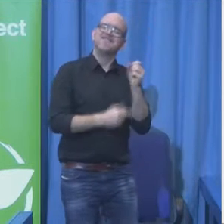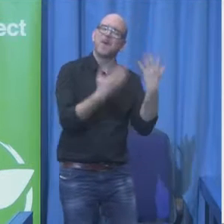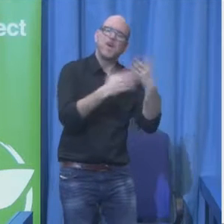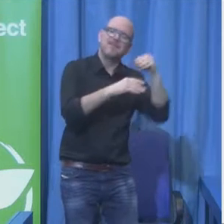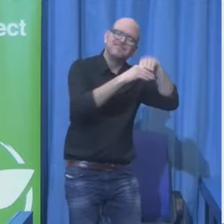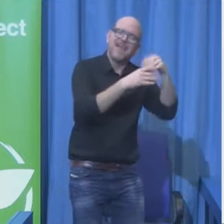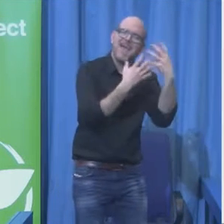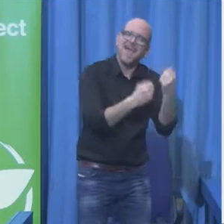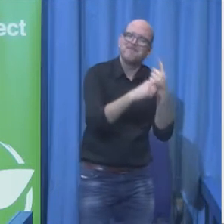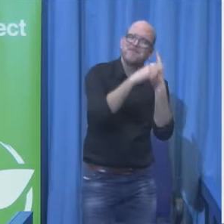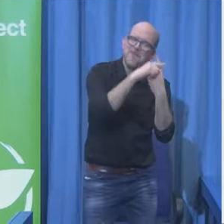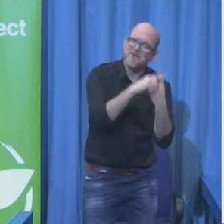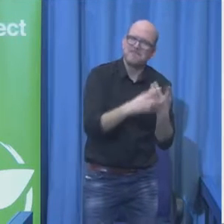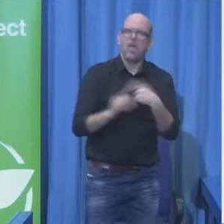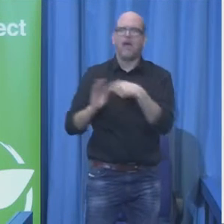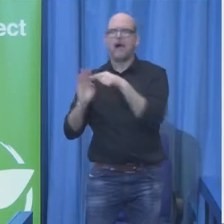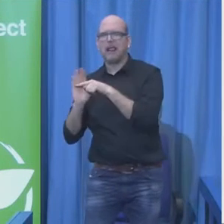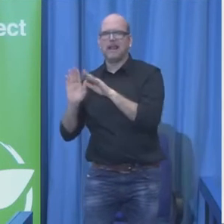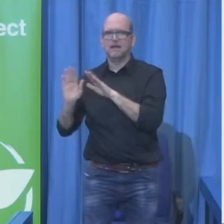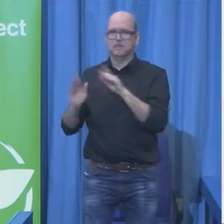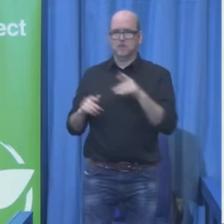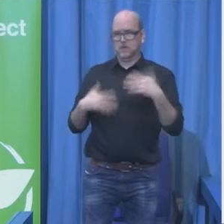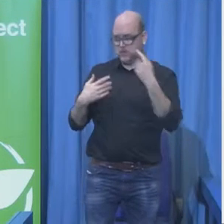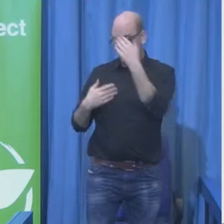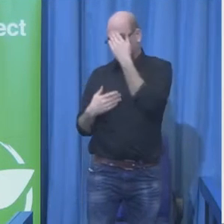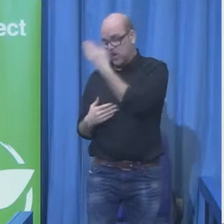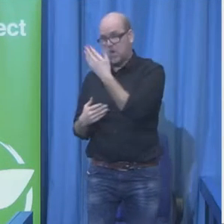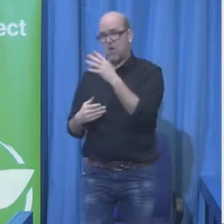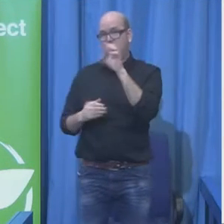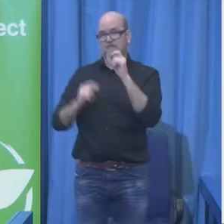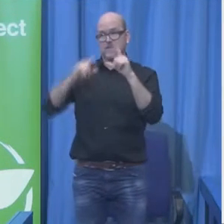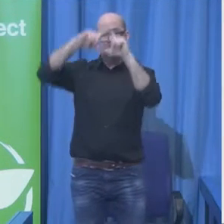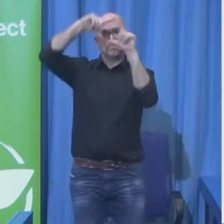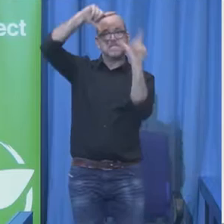of 54 or 55 countries.